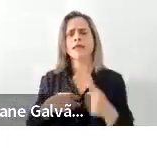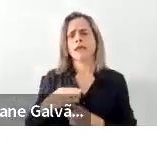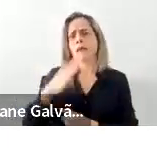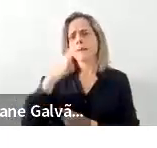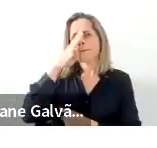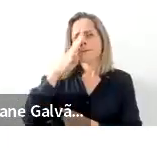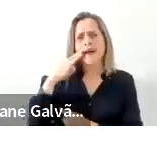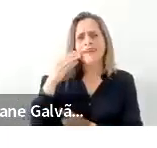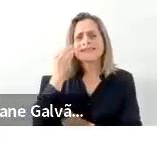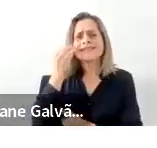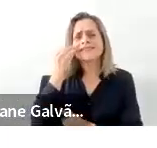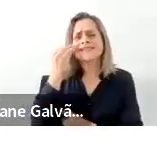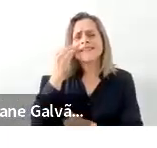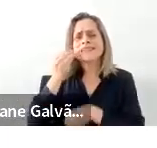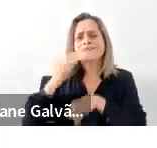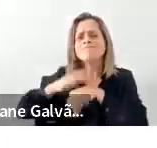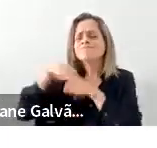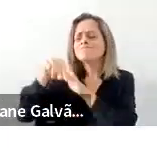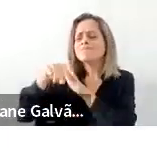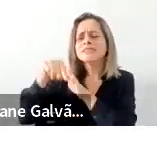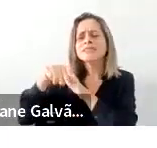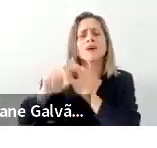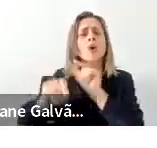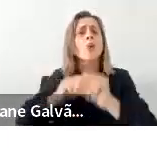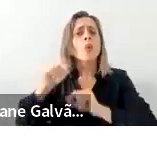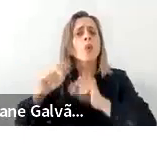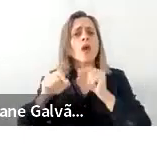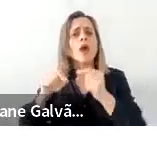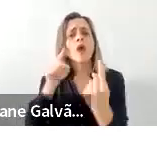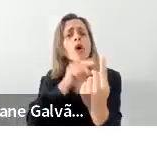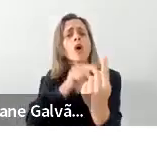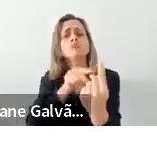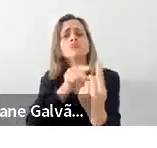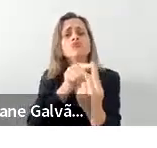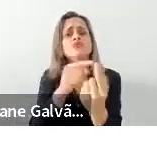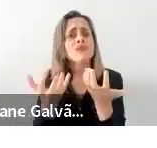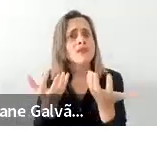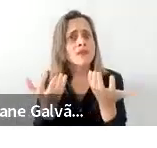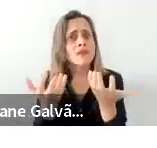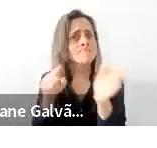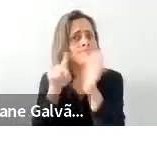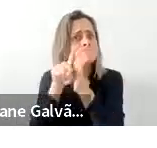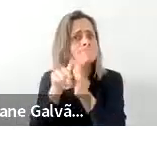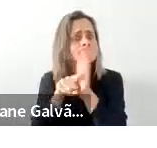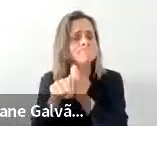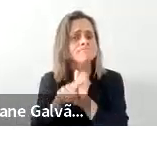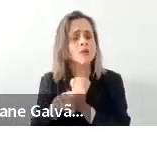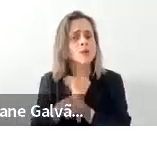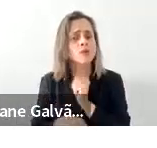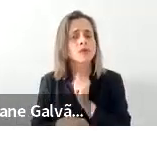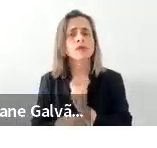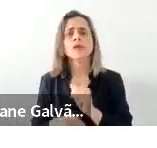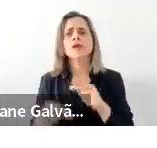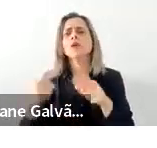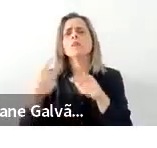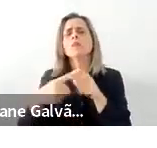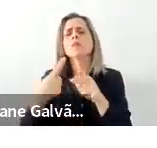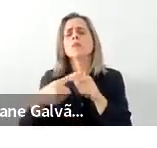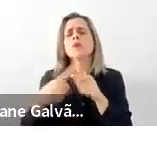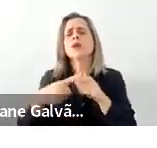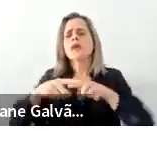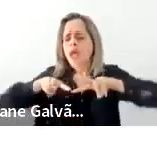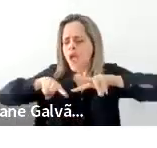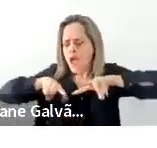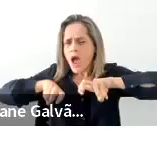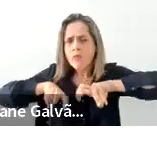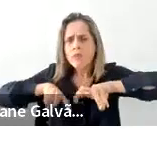achieve? Why did he approach his work in that way? And what can we learn from that, both